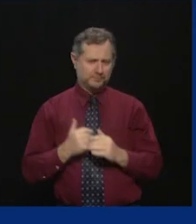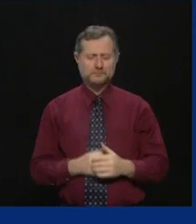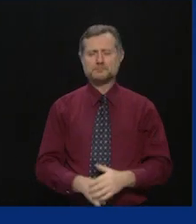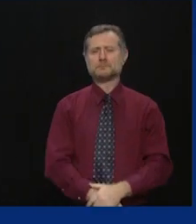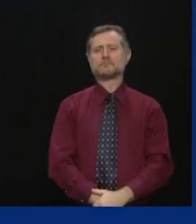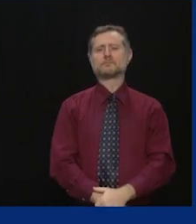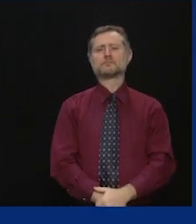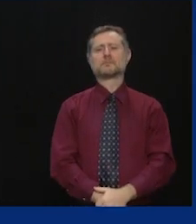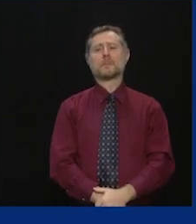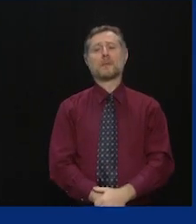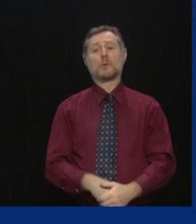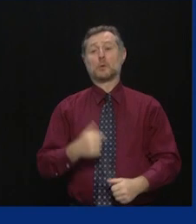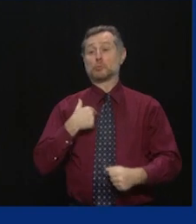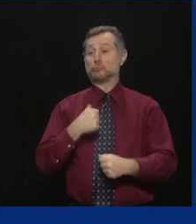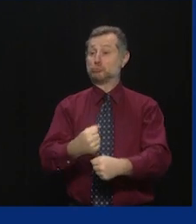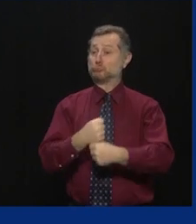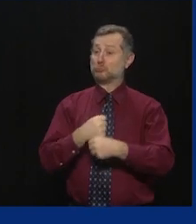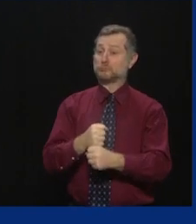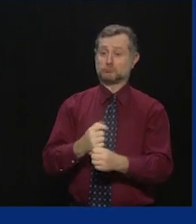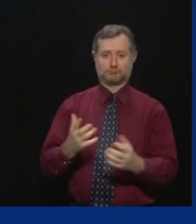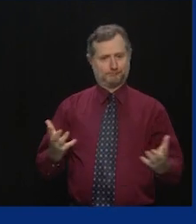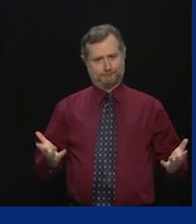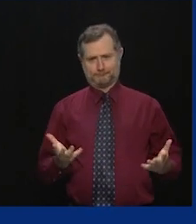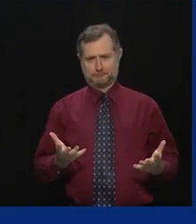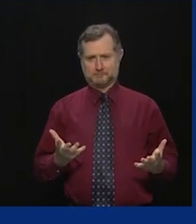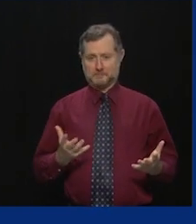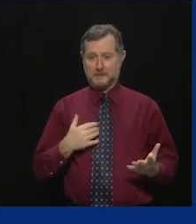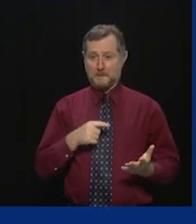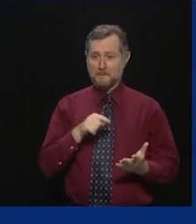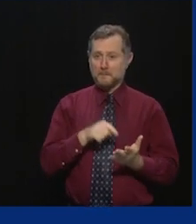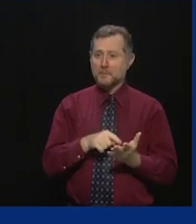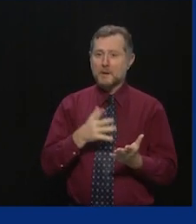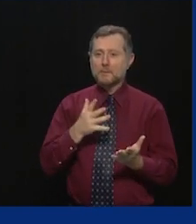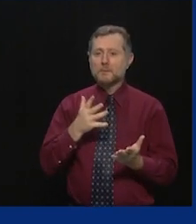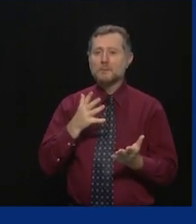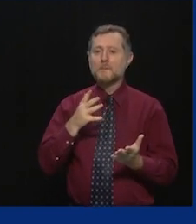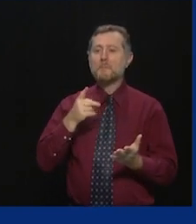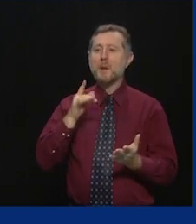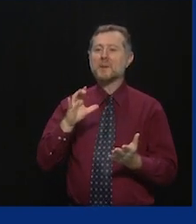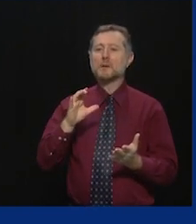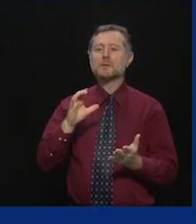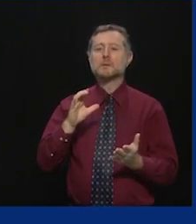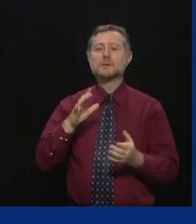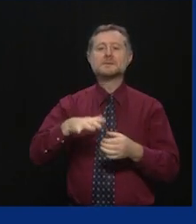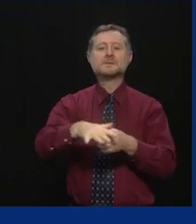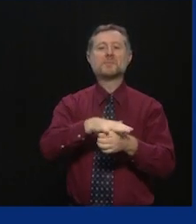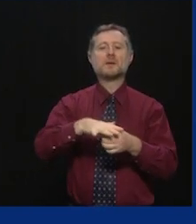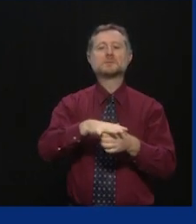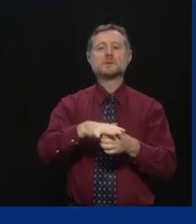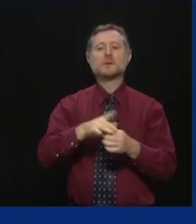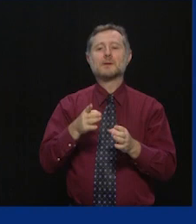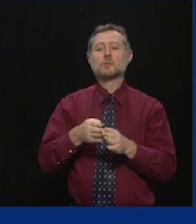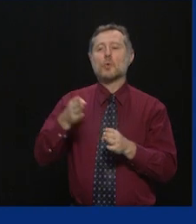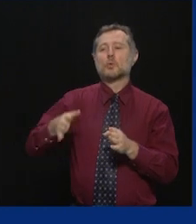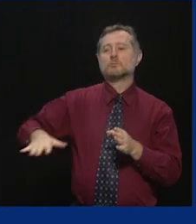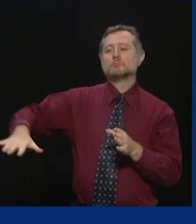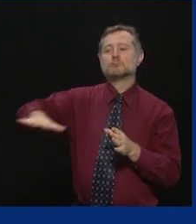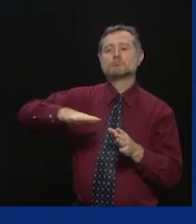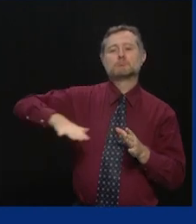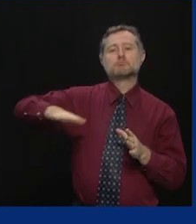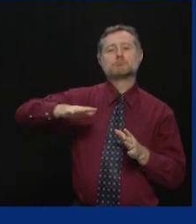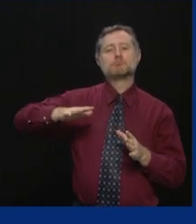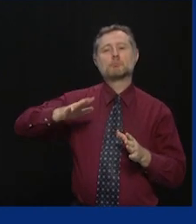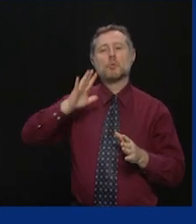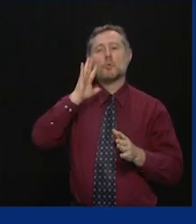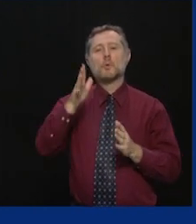We're creating a down payment and creating a public space next door that is going to be the centerpiece of Rock the Riverway. And